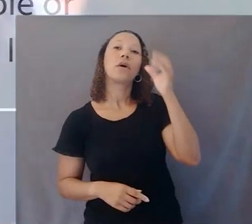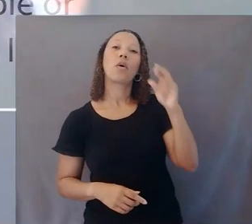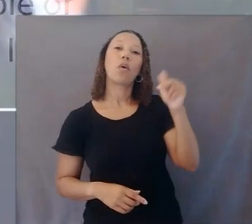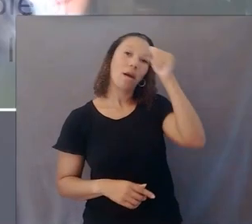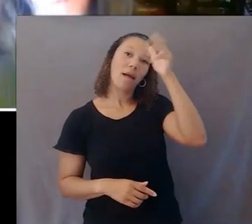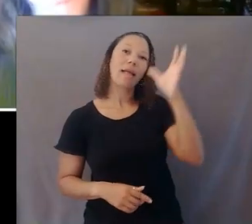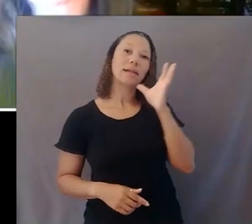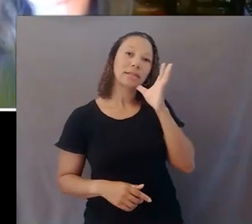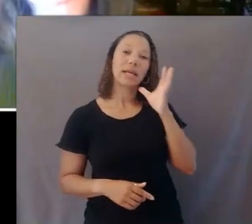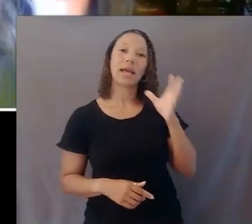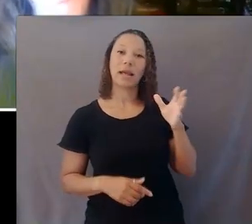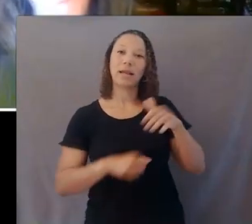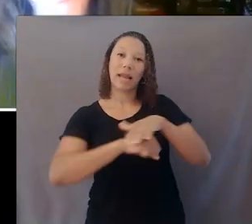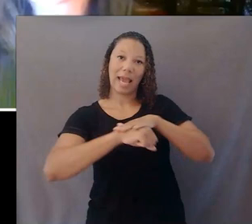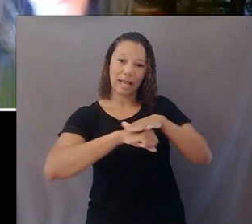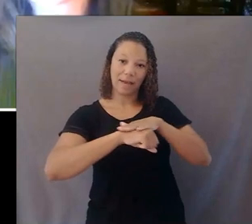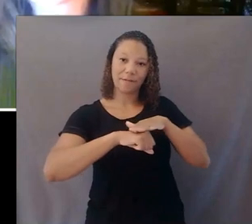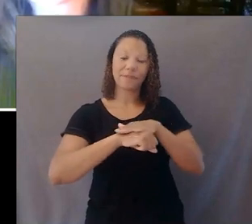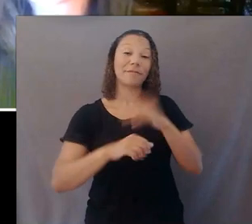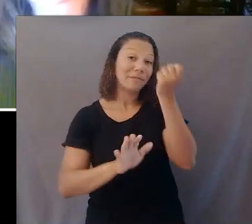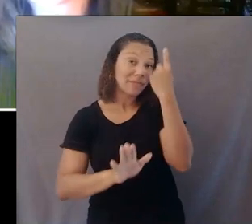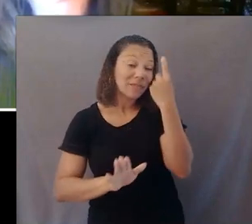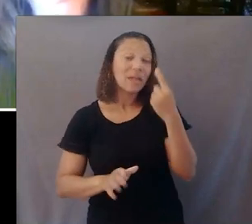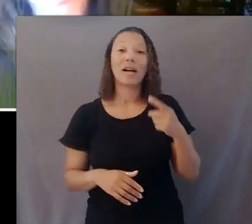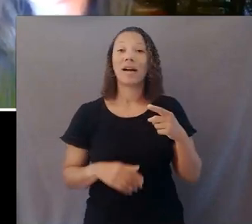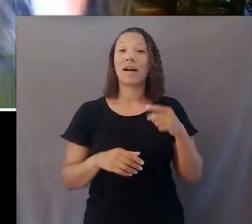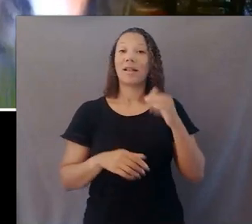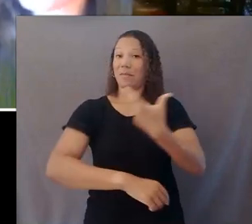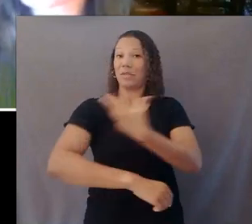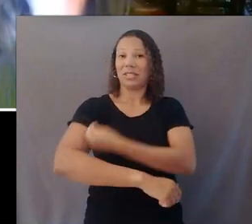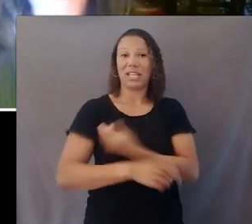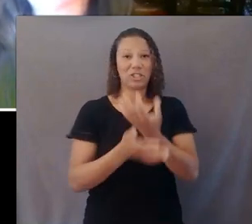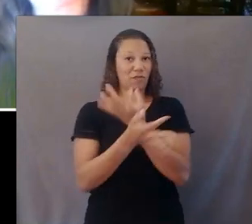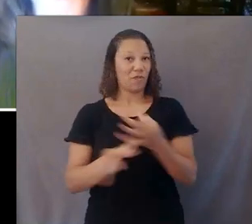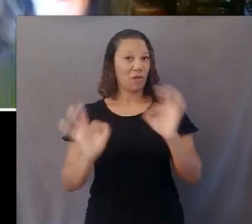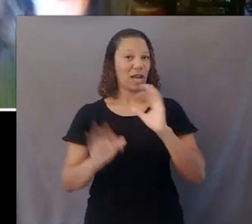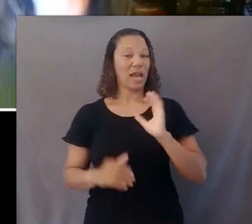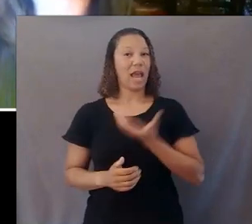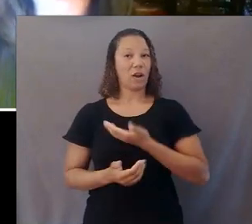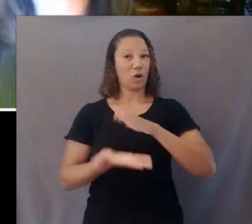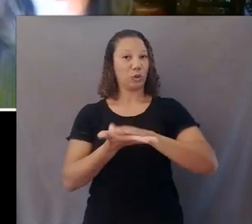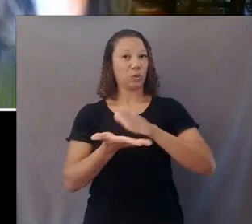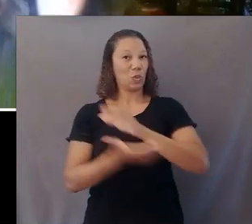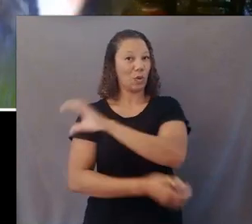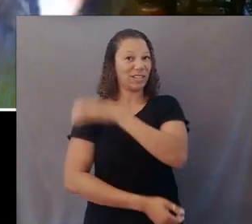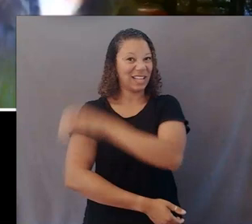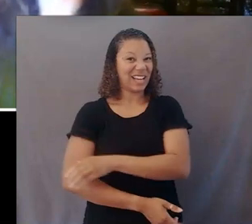EGUSD, just to mention, those are free immunizations. We do not charge at our clinics. Very Hope good. to see you there.